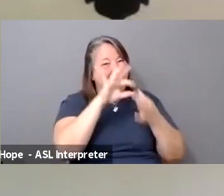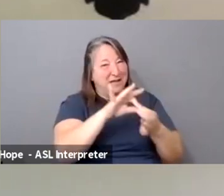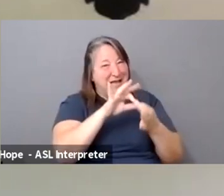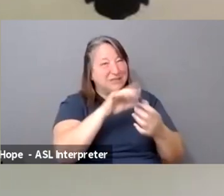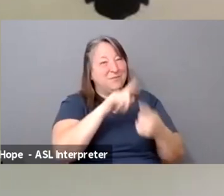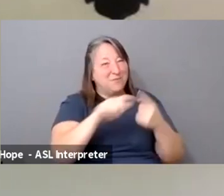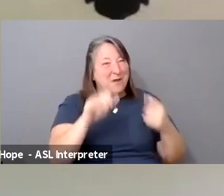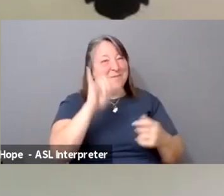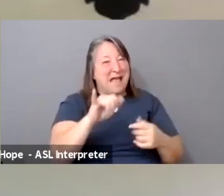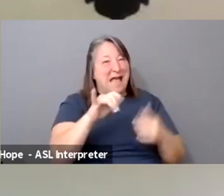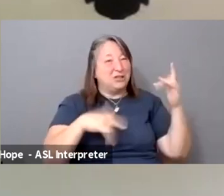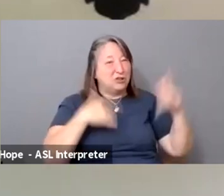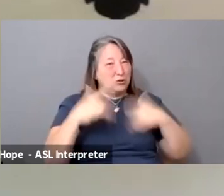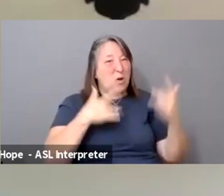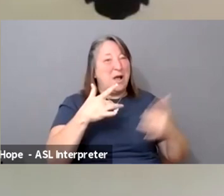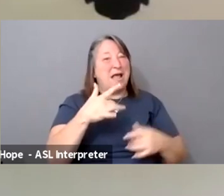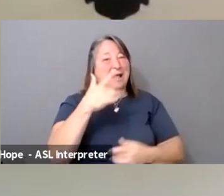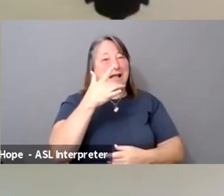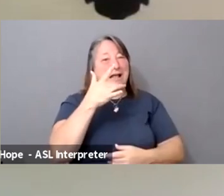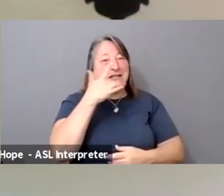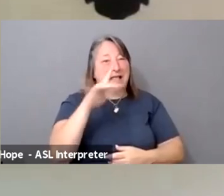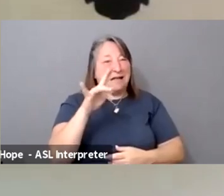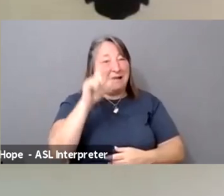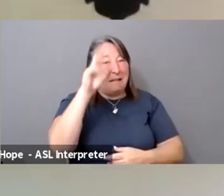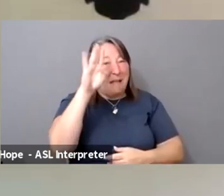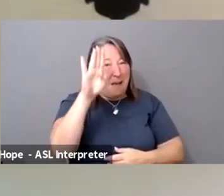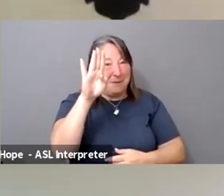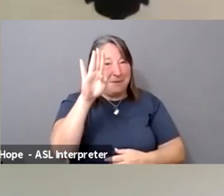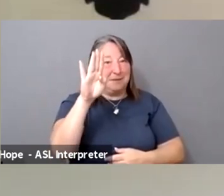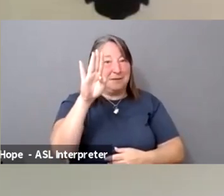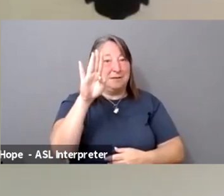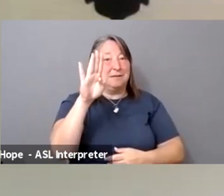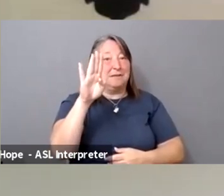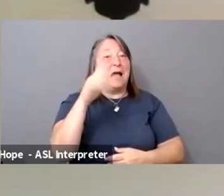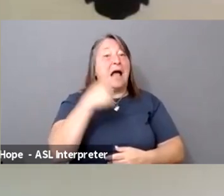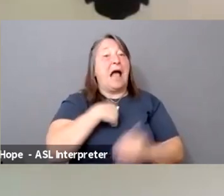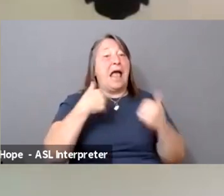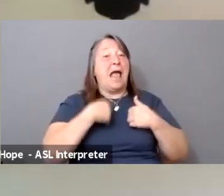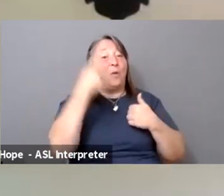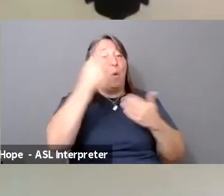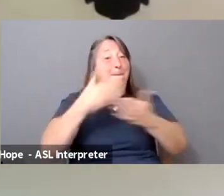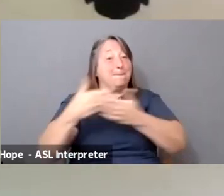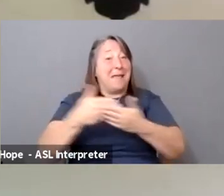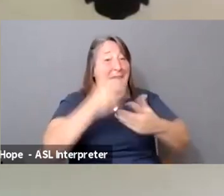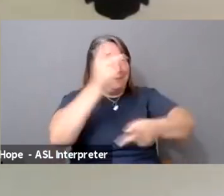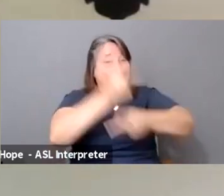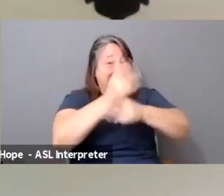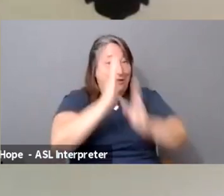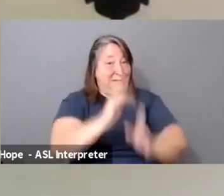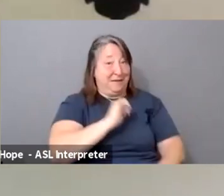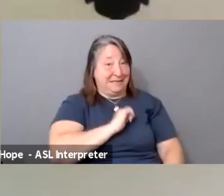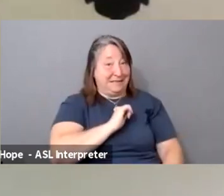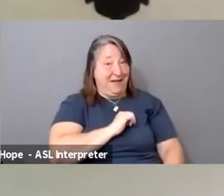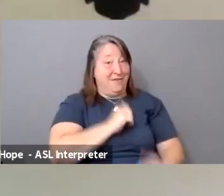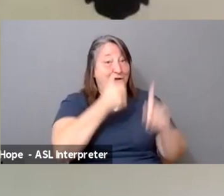Club and the whole idea of a strong woman. And I had a babysitter who was Mormon